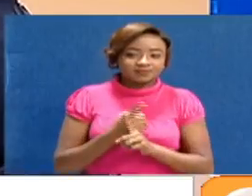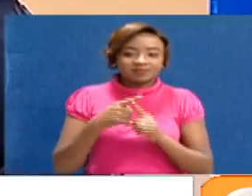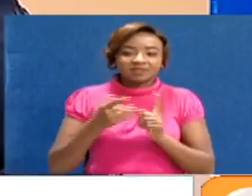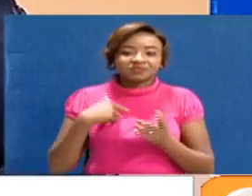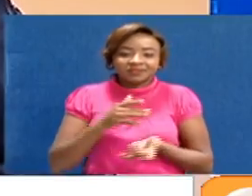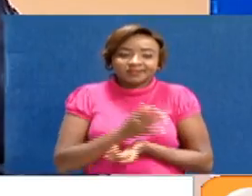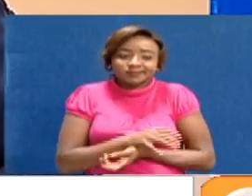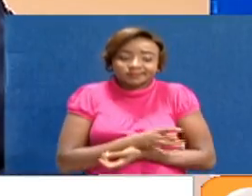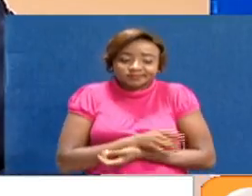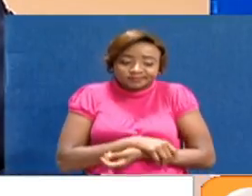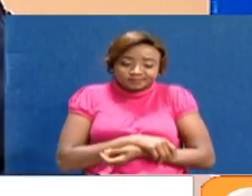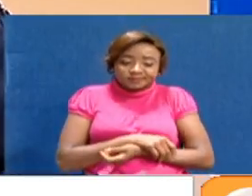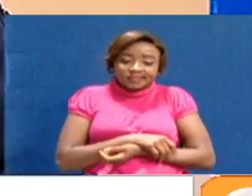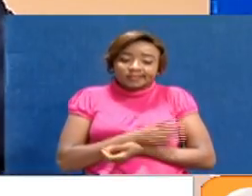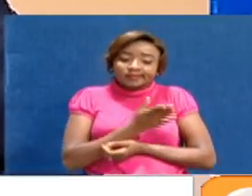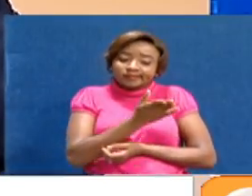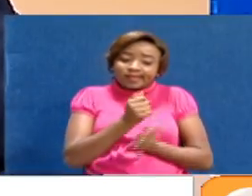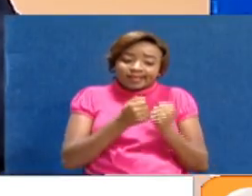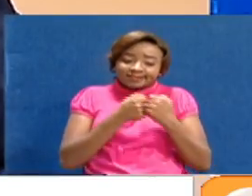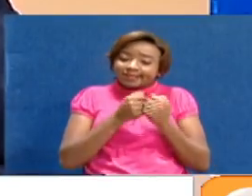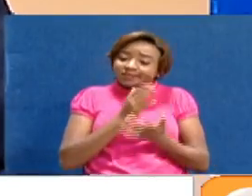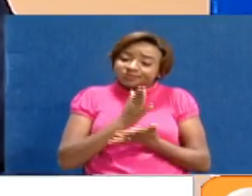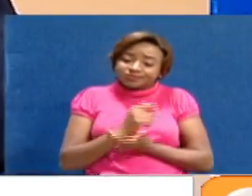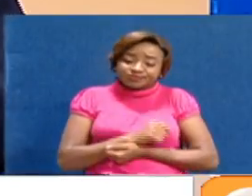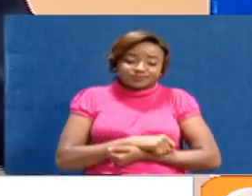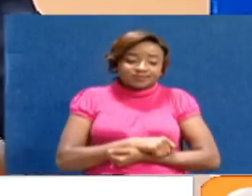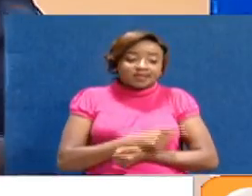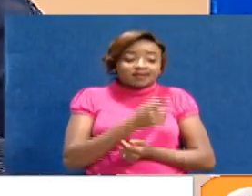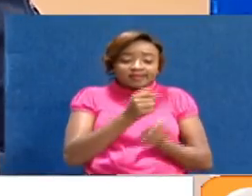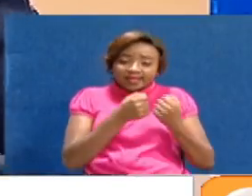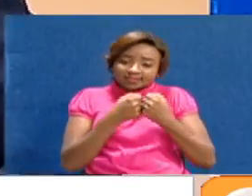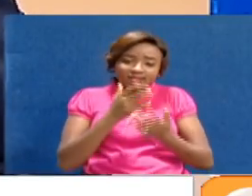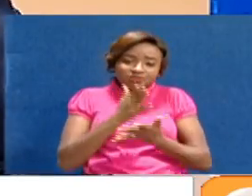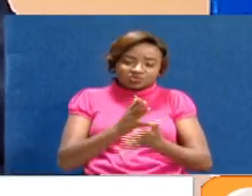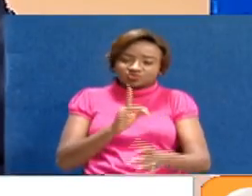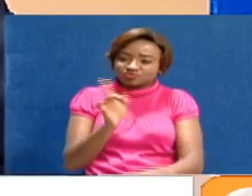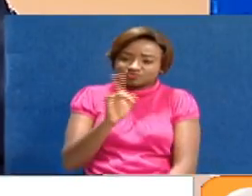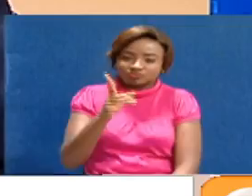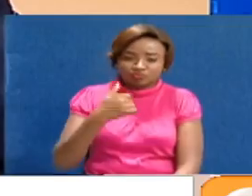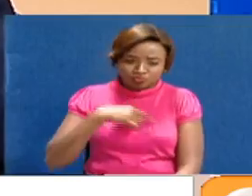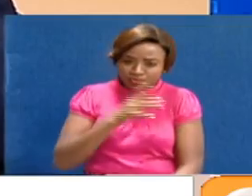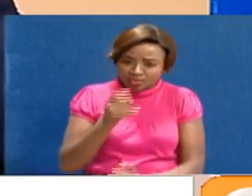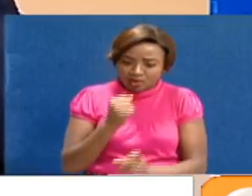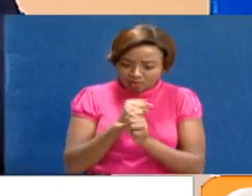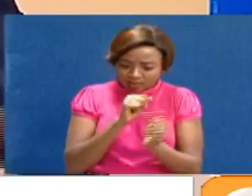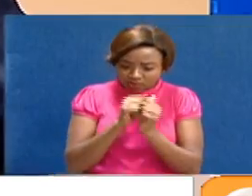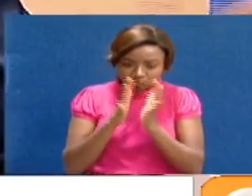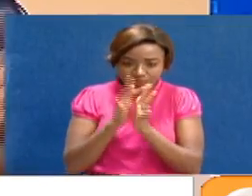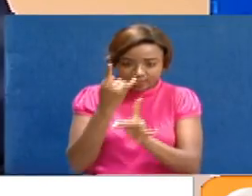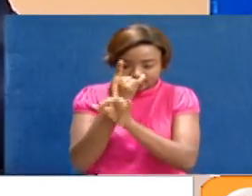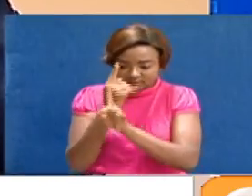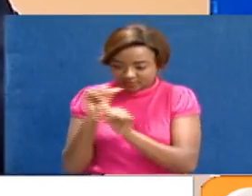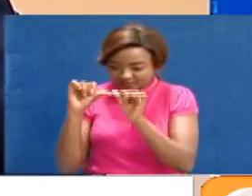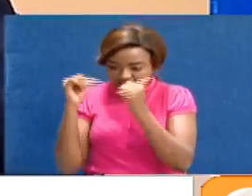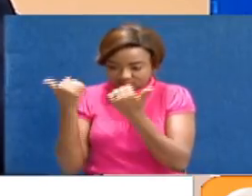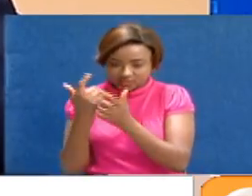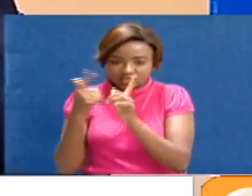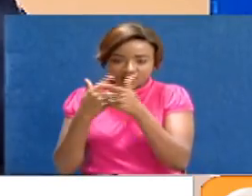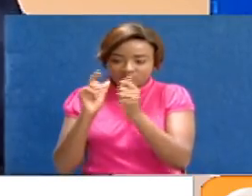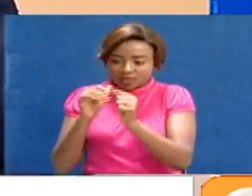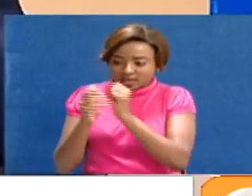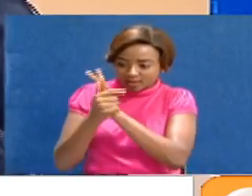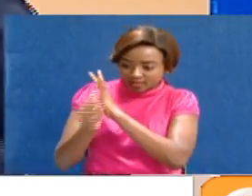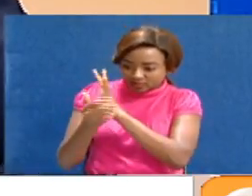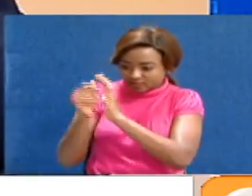Shira said, we have invested now in getting some expert. Between us and the investigative agencies, we can get